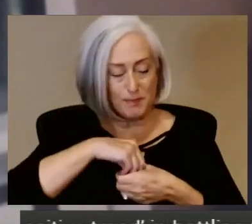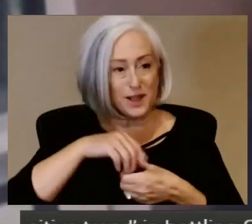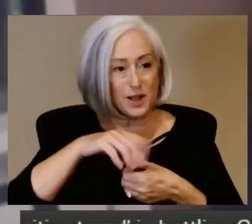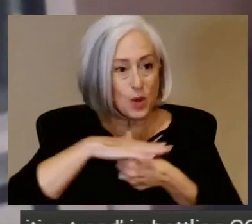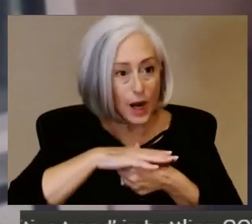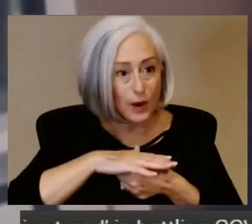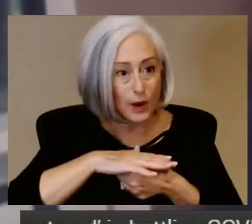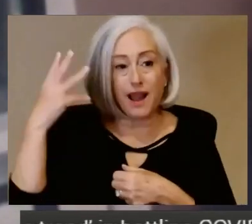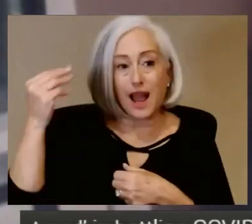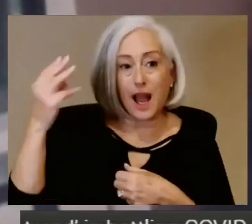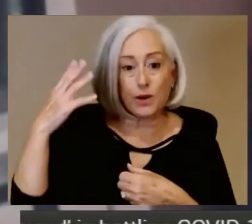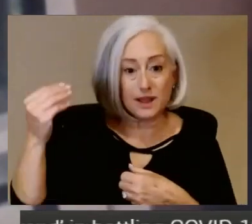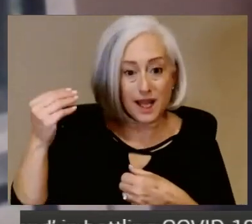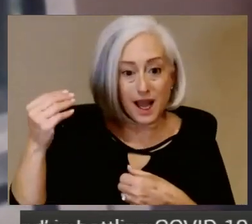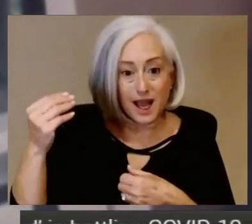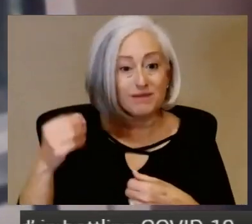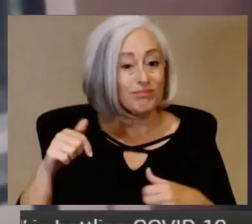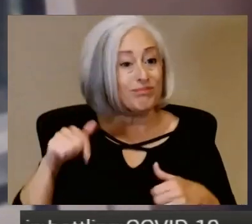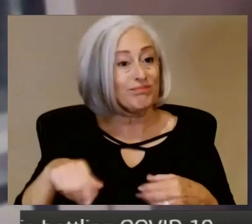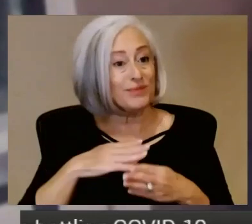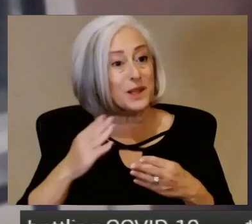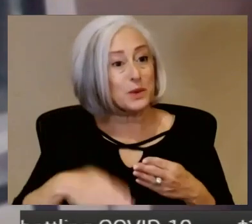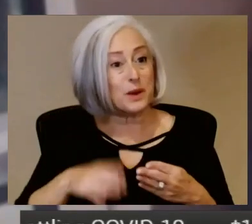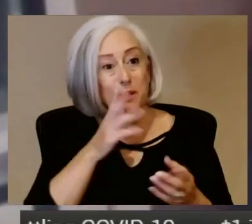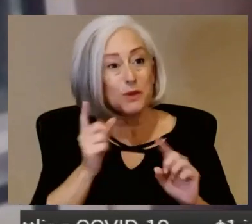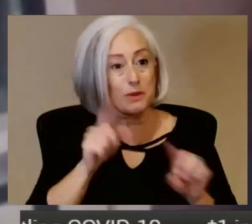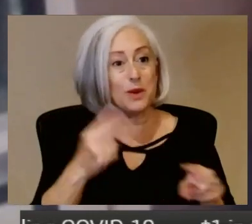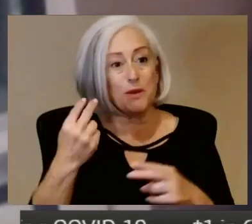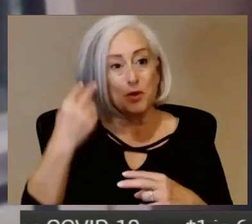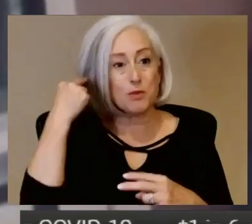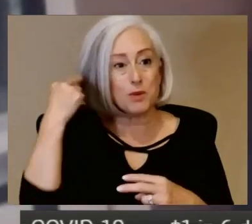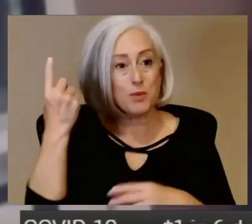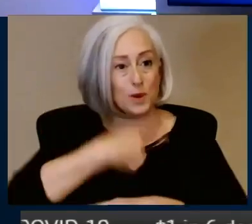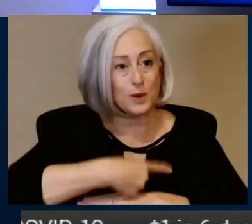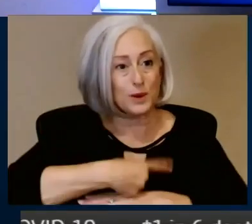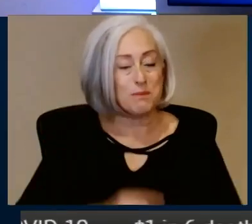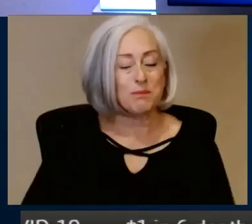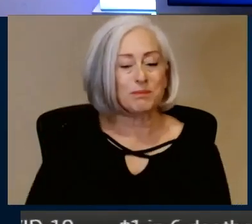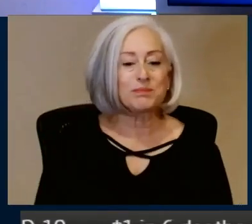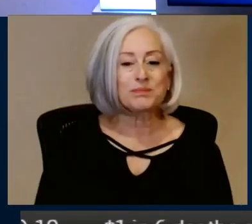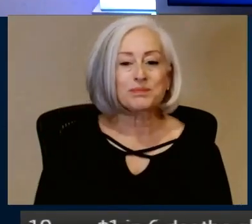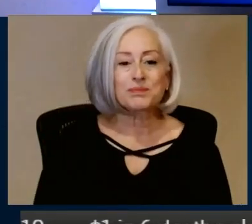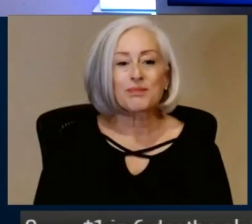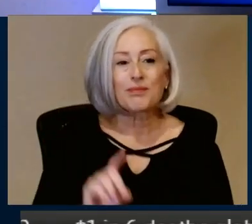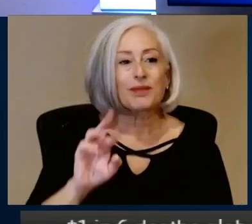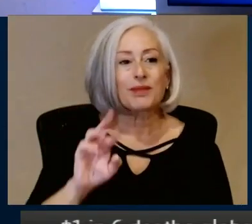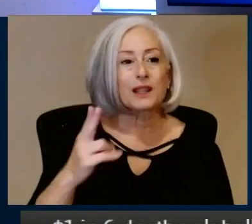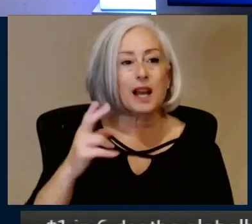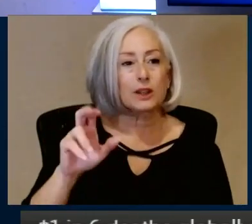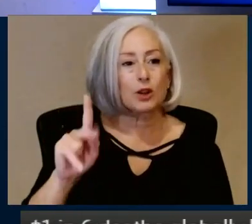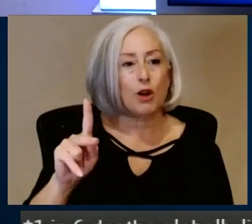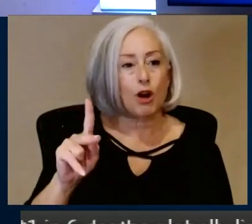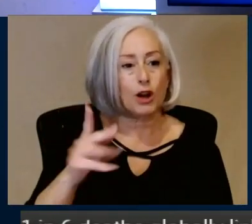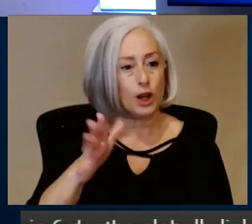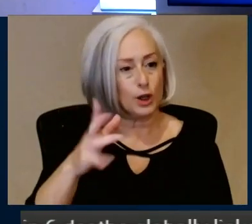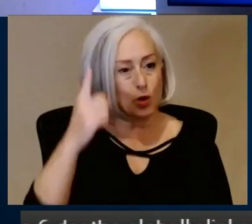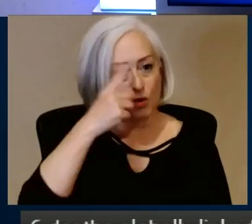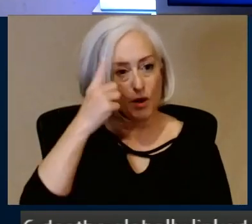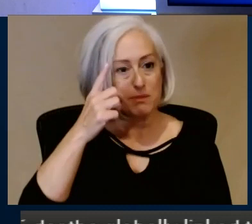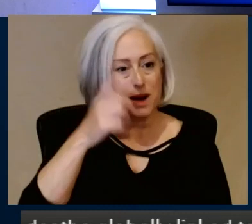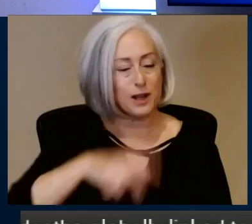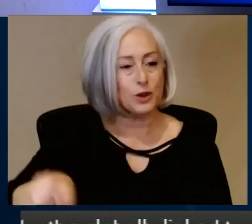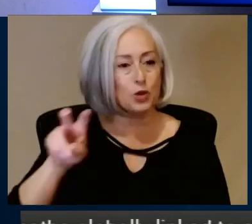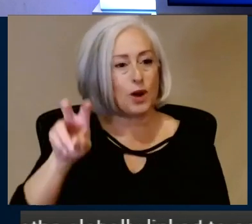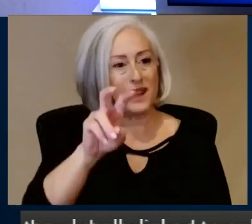And so in fact, we're going this weekend for Memorial Day. Dr. Hawkinson, your thoughts on traveling? I know you did a little you've done some